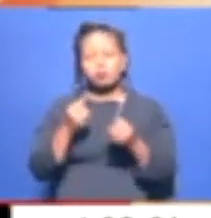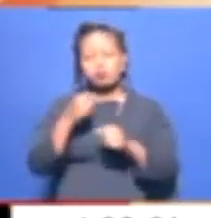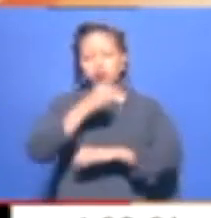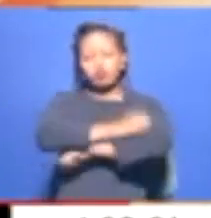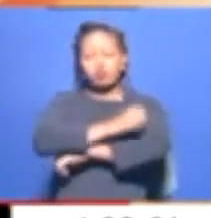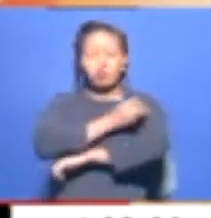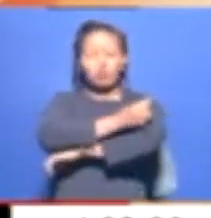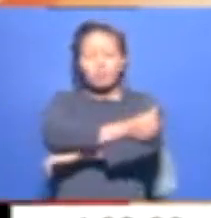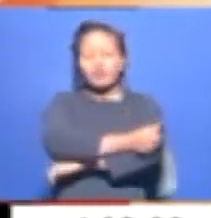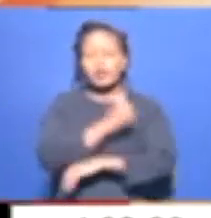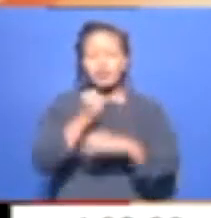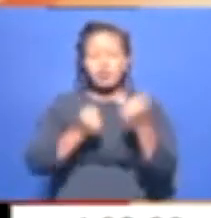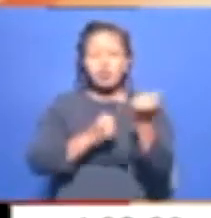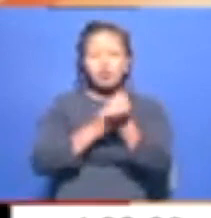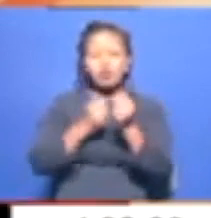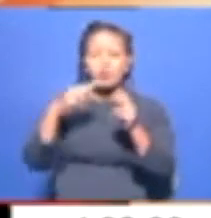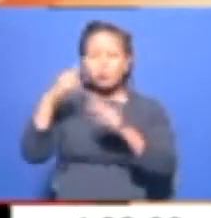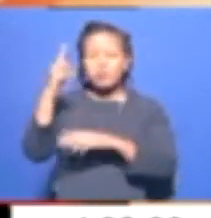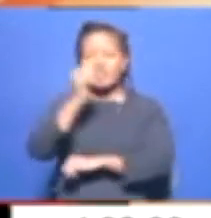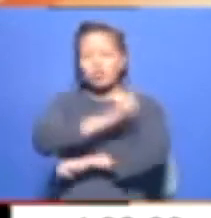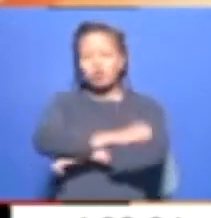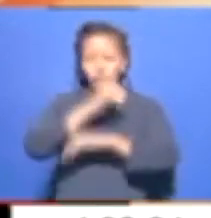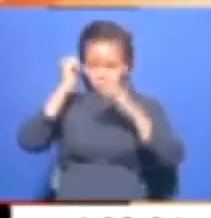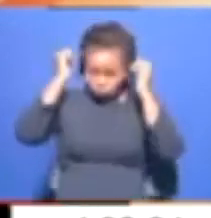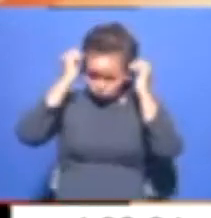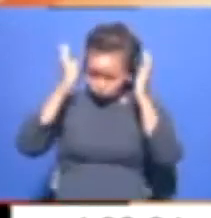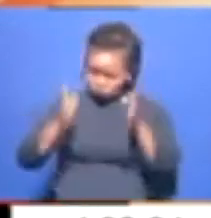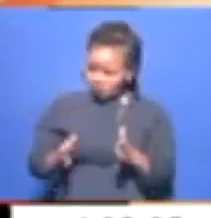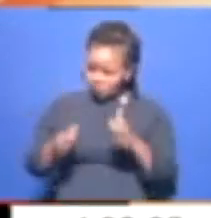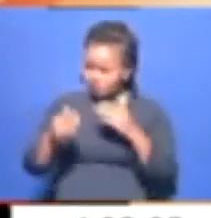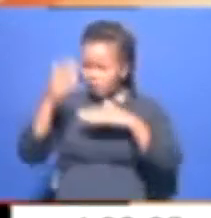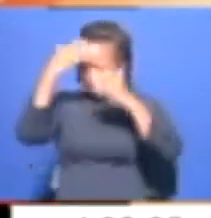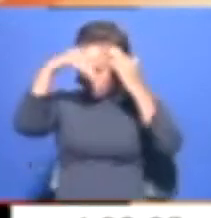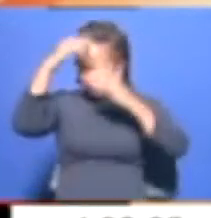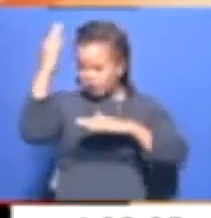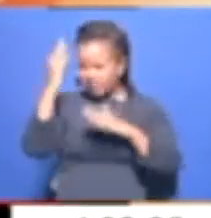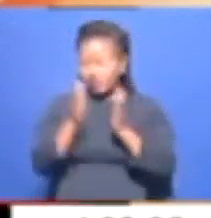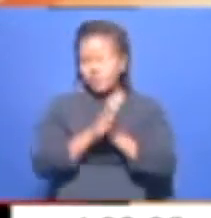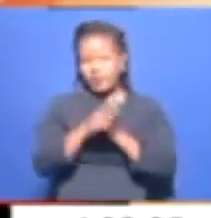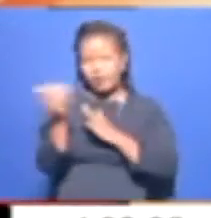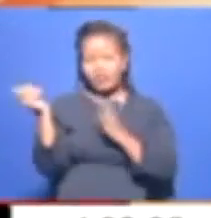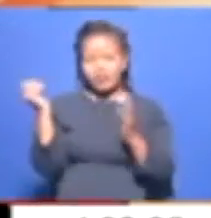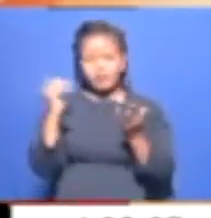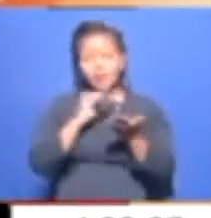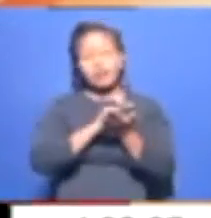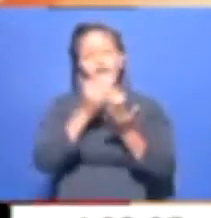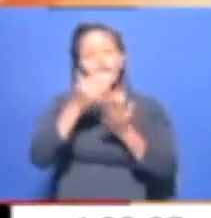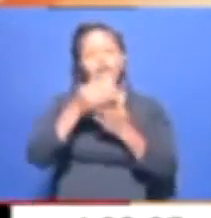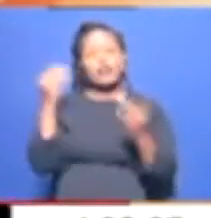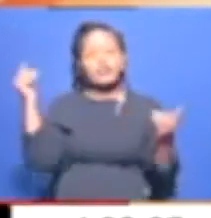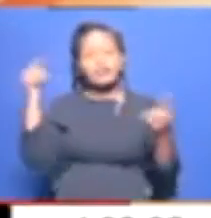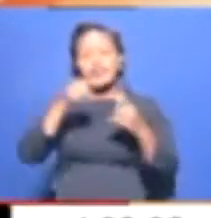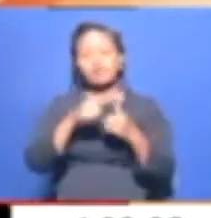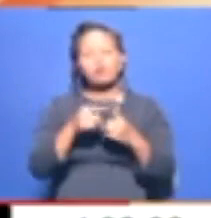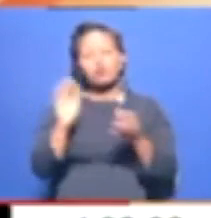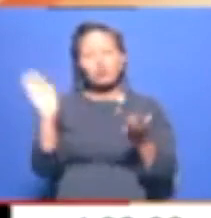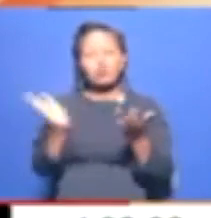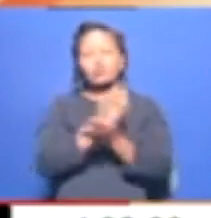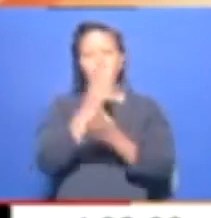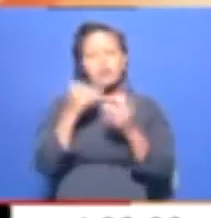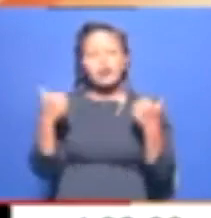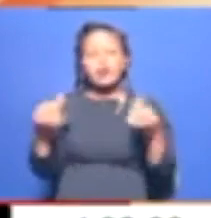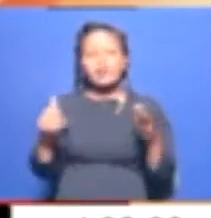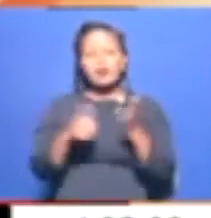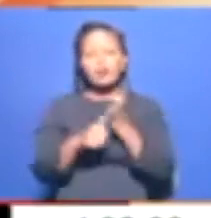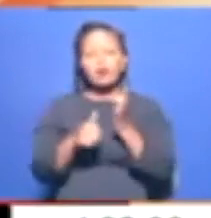in secondary, tertiary and university education. The fund aims to alleviate the financial pressure on families in the